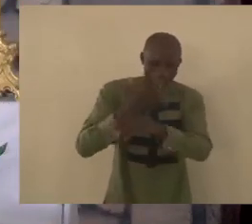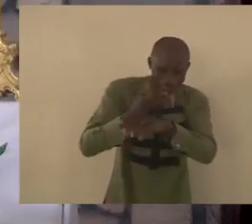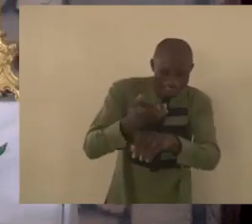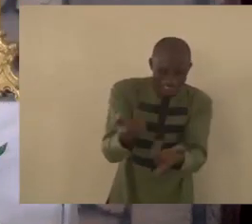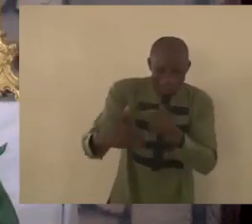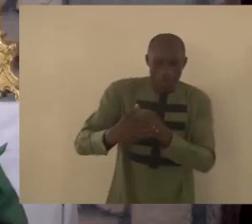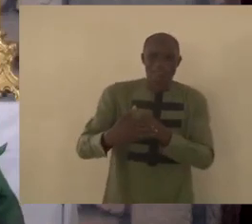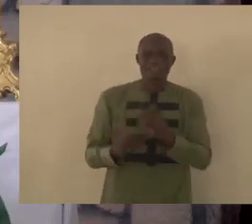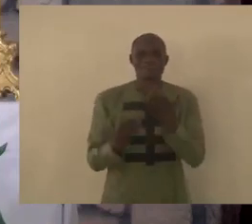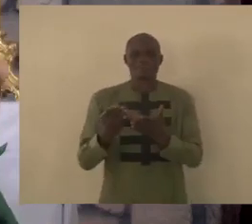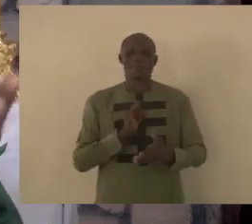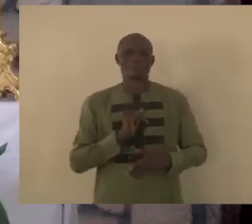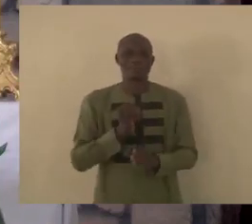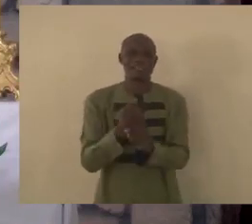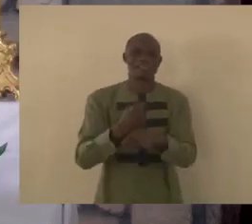please come back.